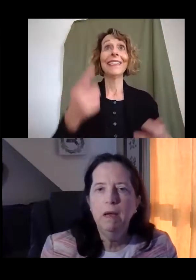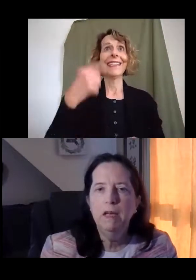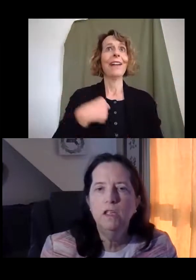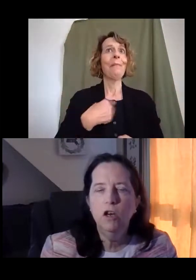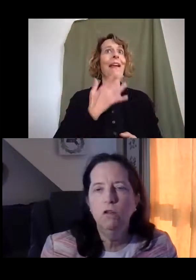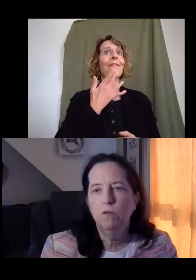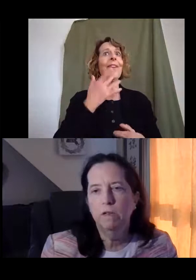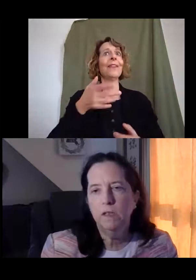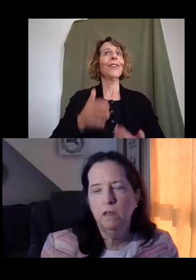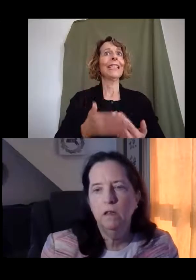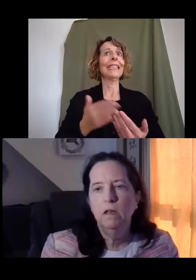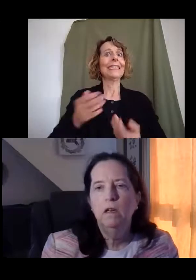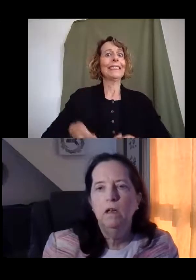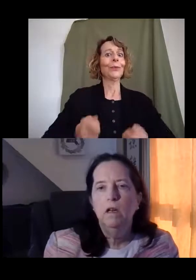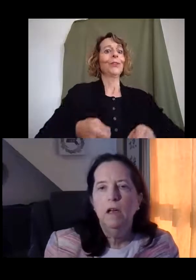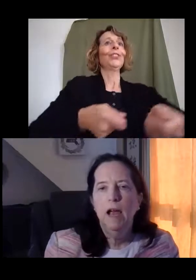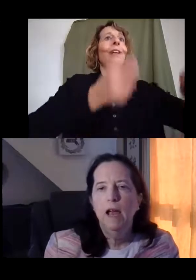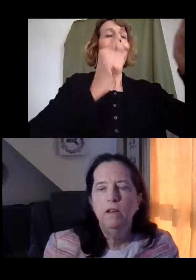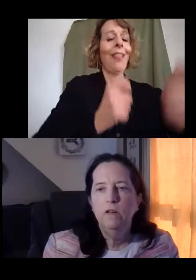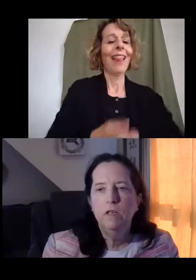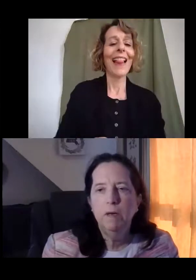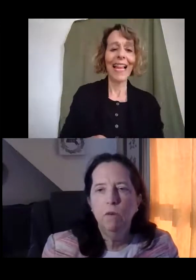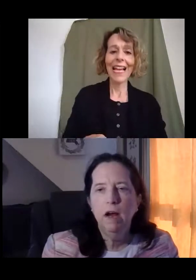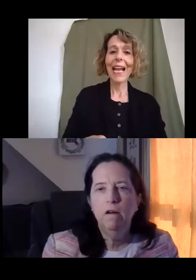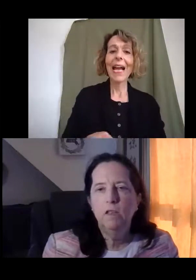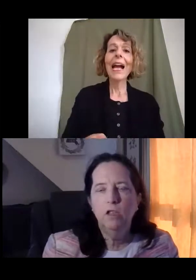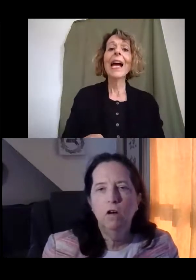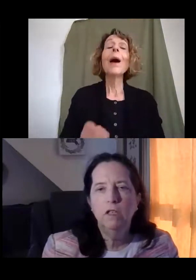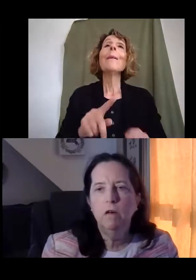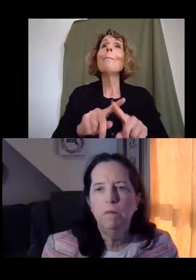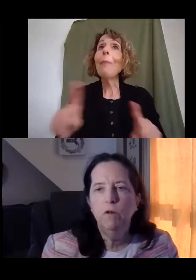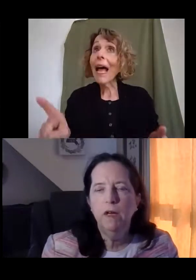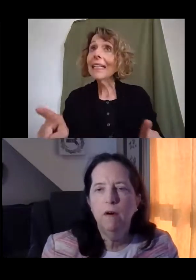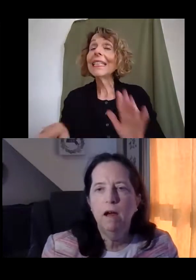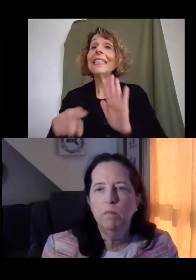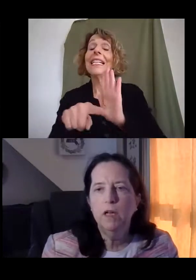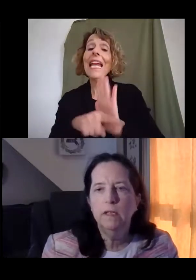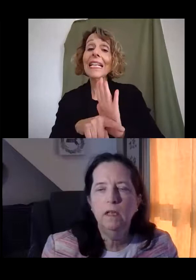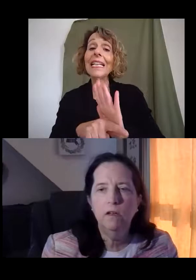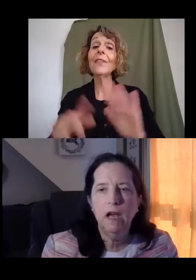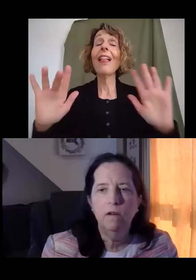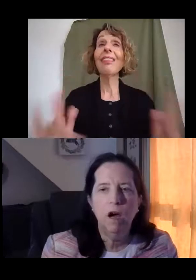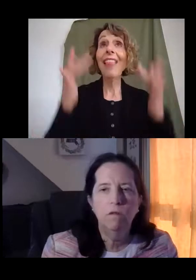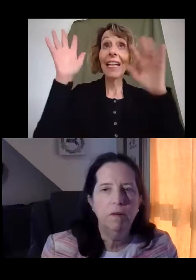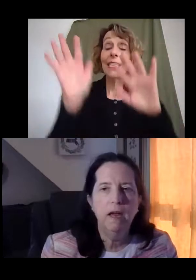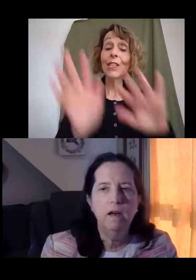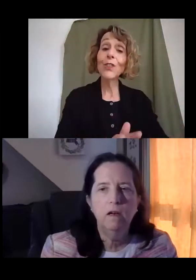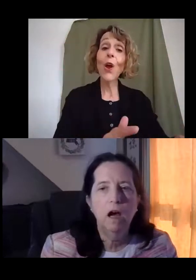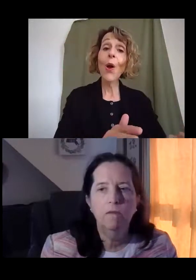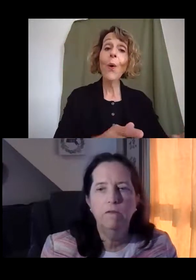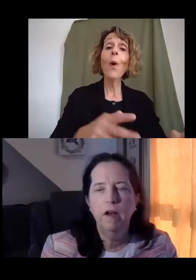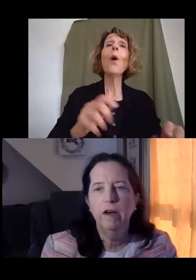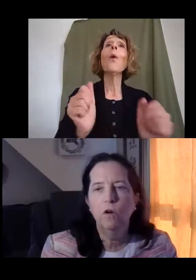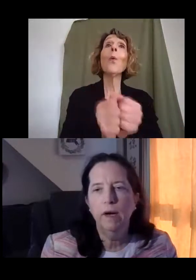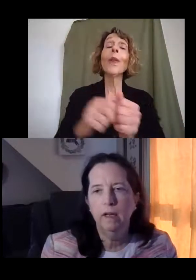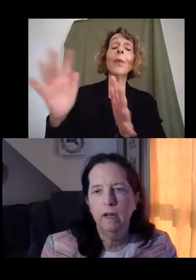there may be snow drifts. And you need to be aware if the snow is going to be moving around, because a clear sidewalk will get